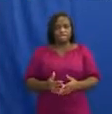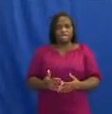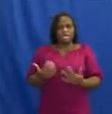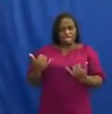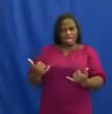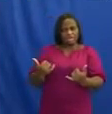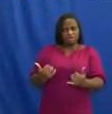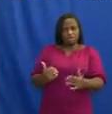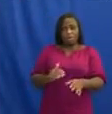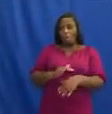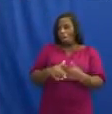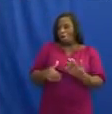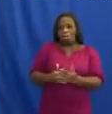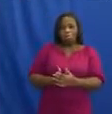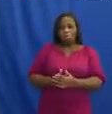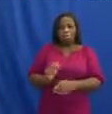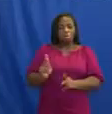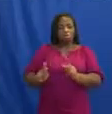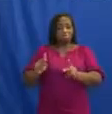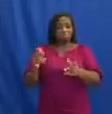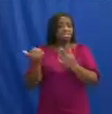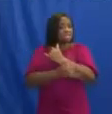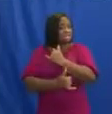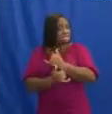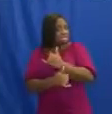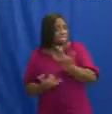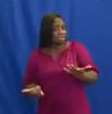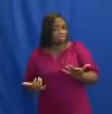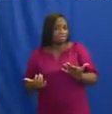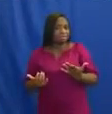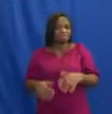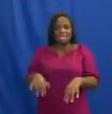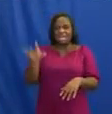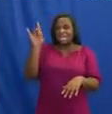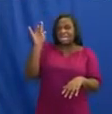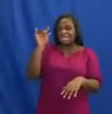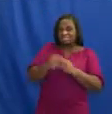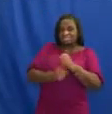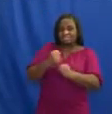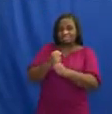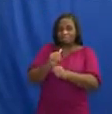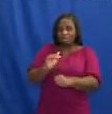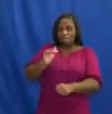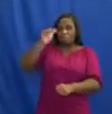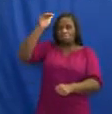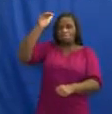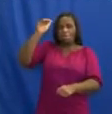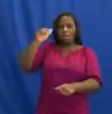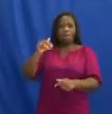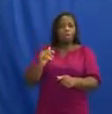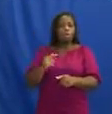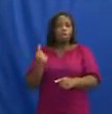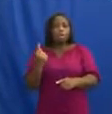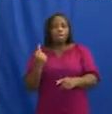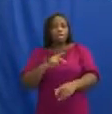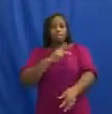consists of the rest of the general public. That is, all persons over 18 years, except for pregnant